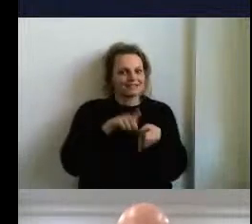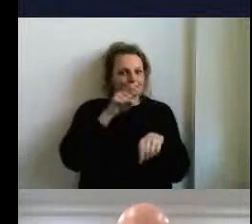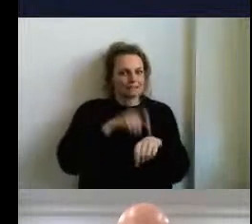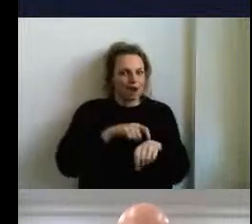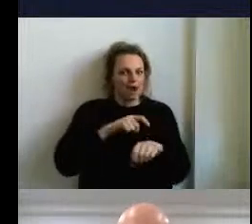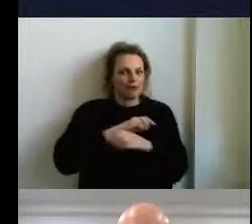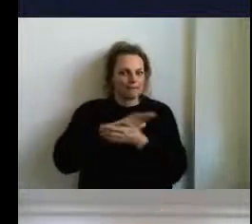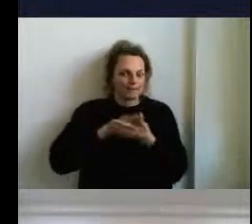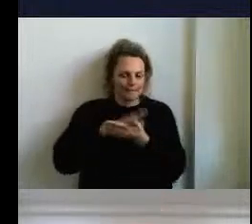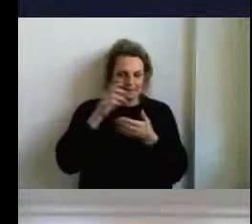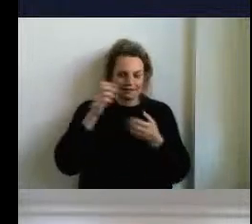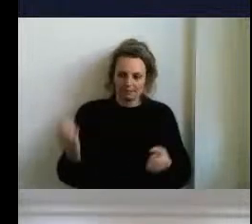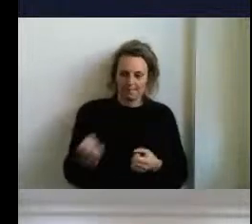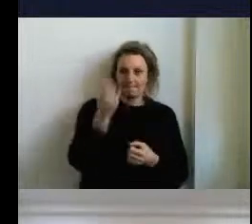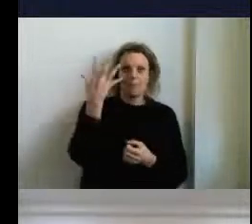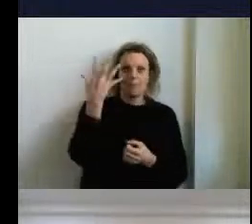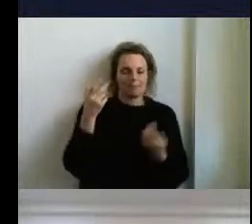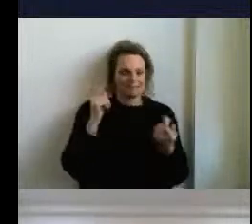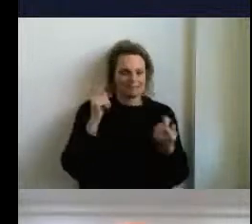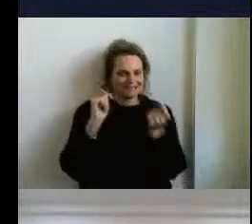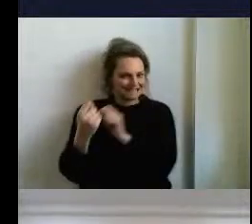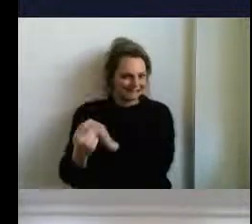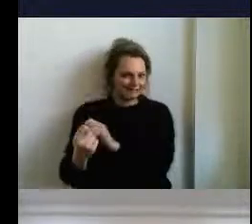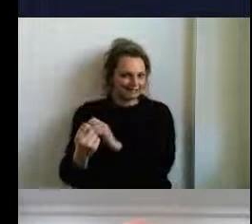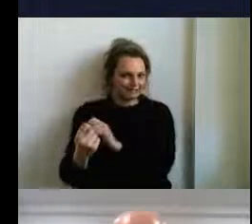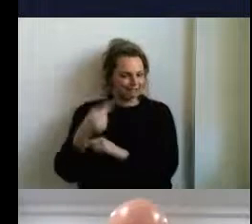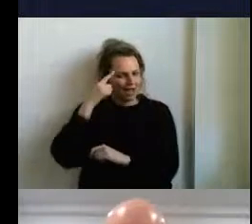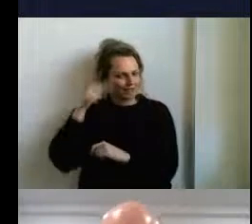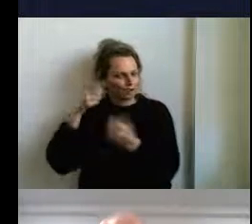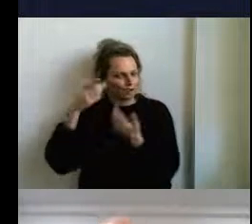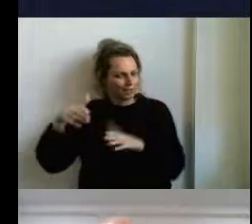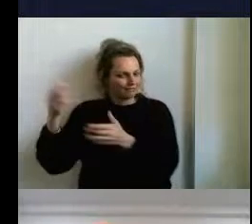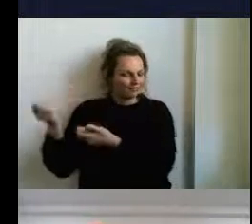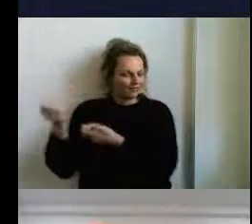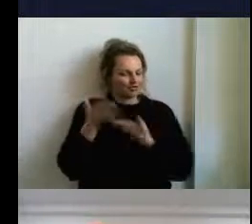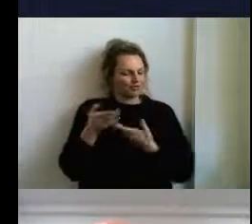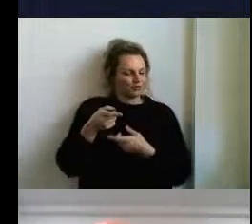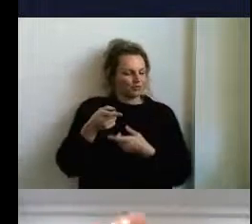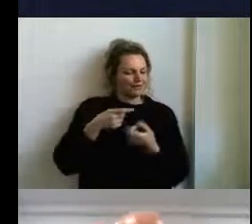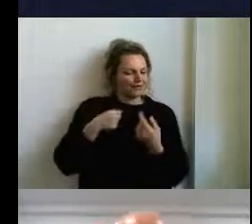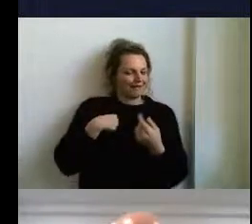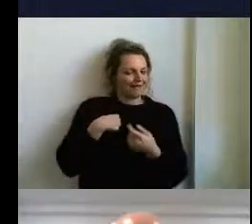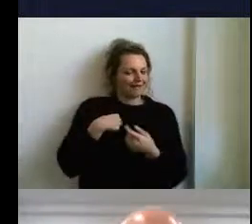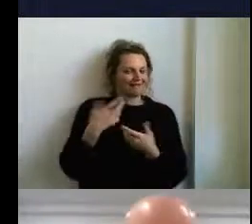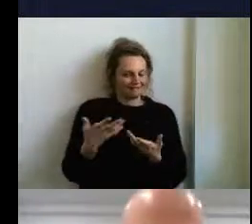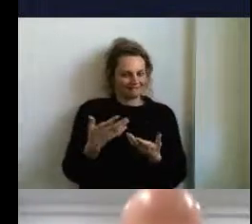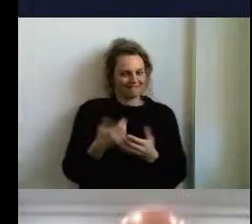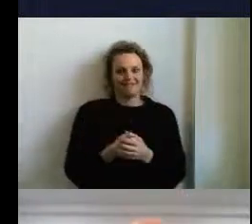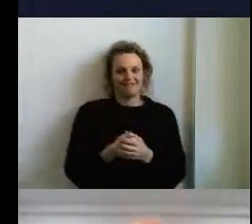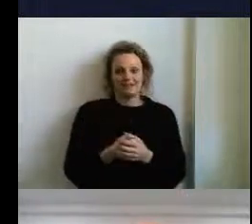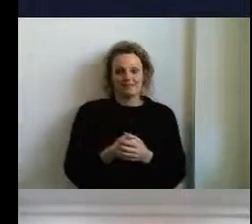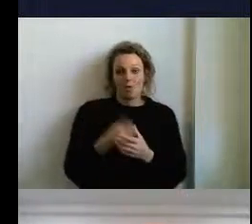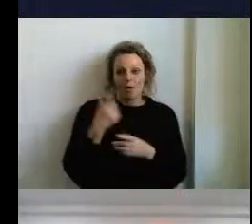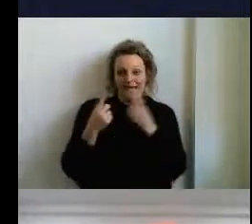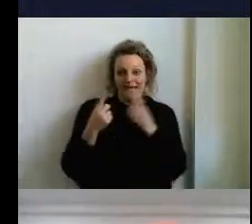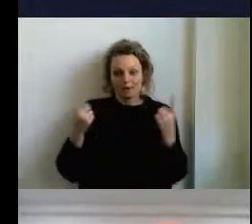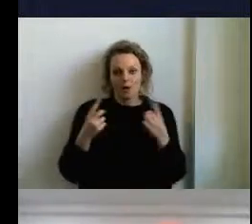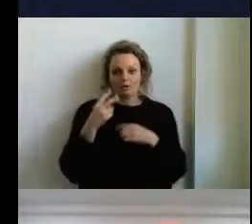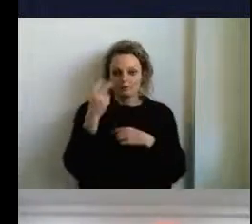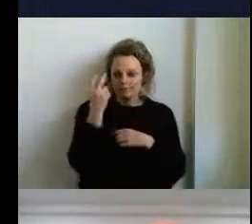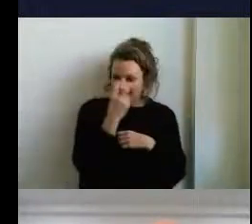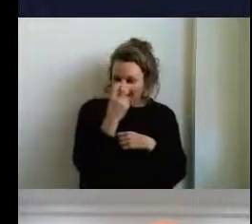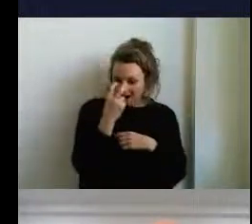think you might have introduced me to that after I complained so many times about it. For any other blind or keyboard users, Alt Q is your